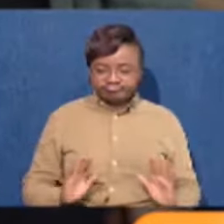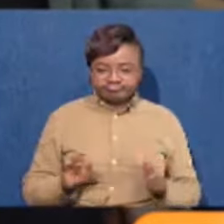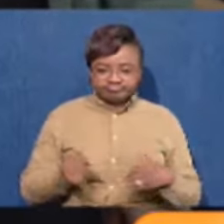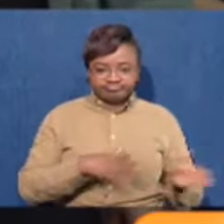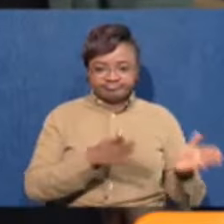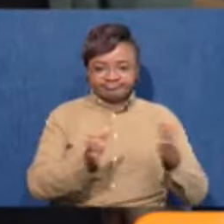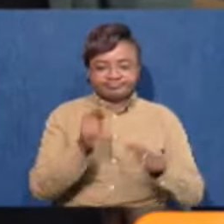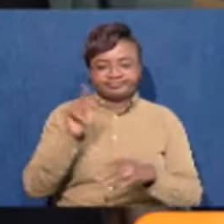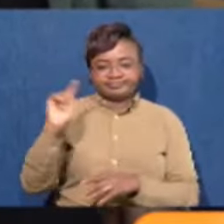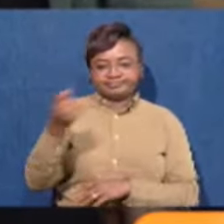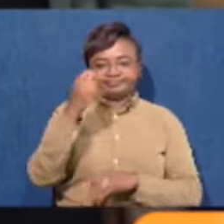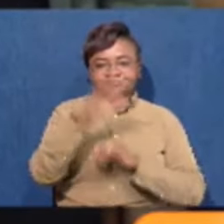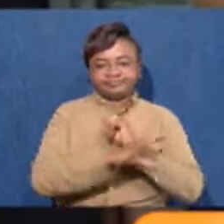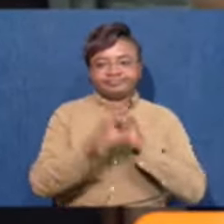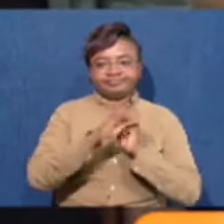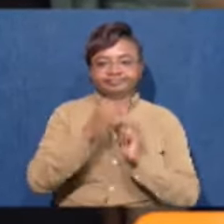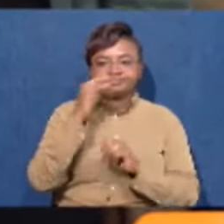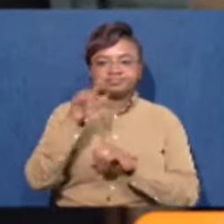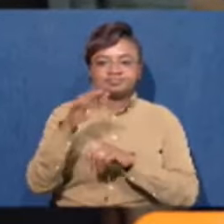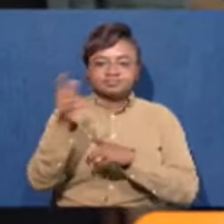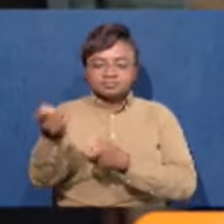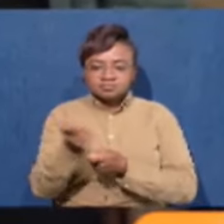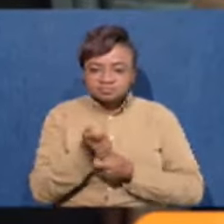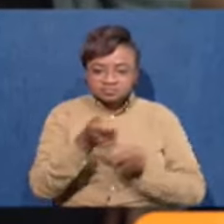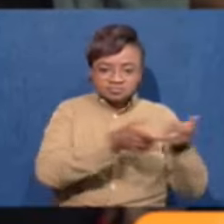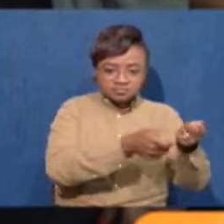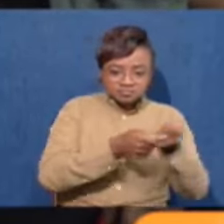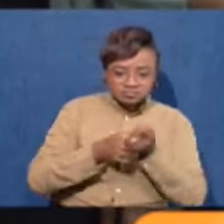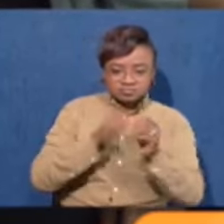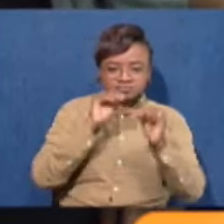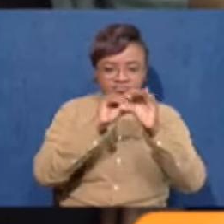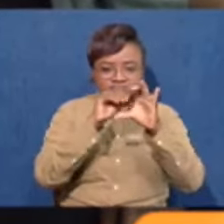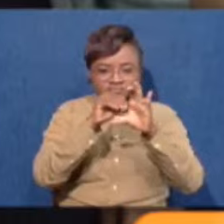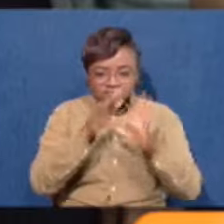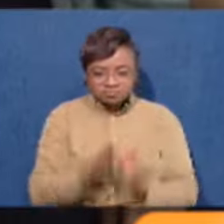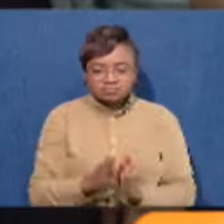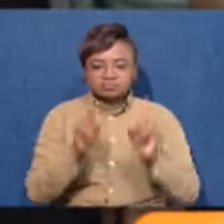Kenya. It will draw investors, create opportunities